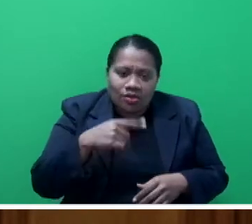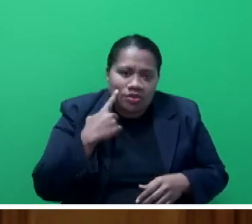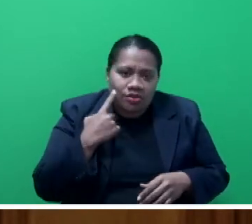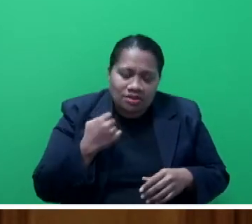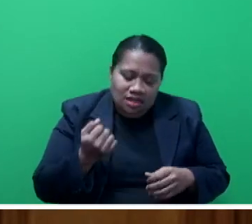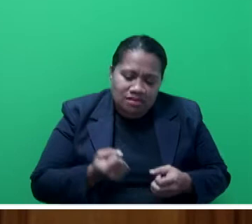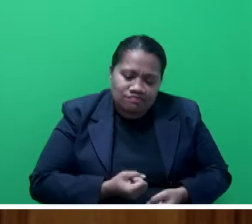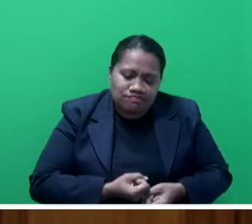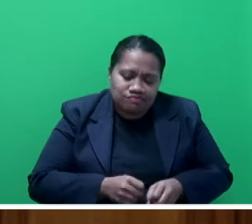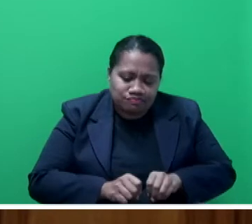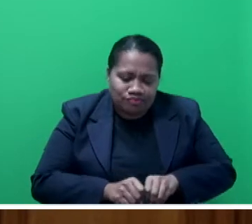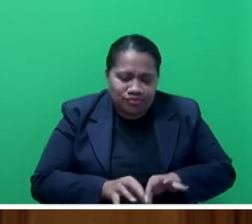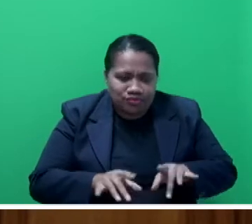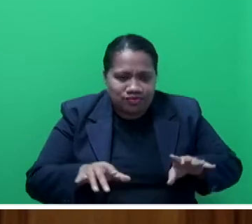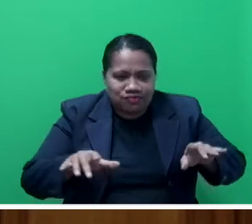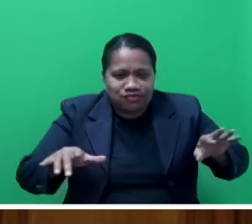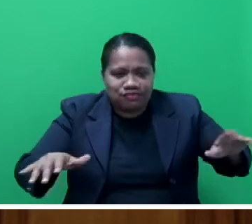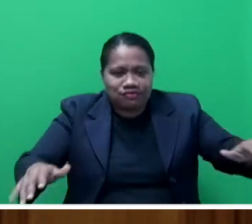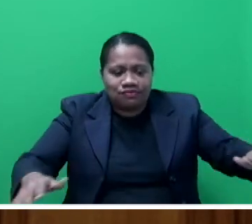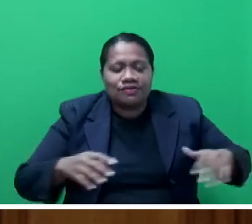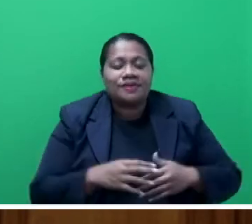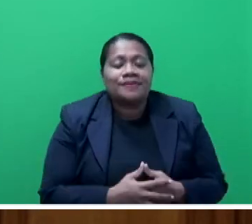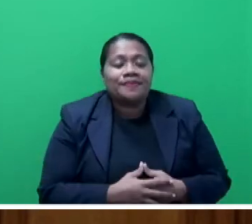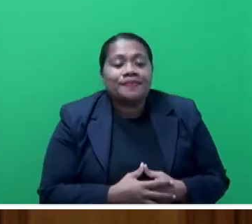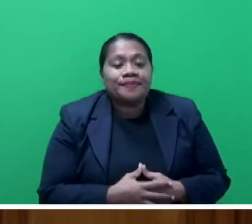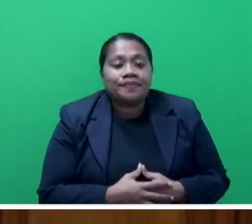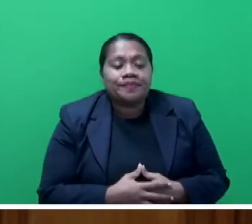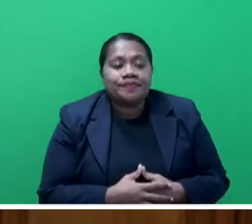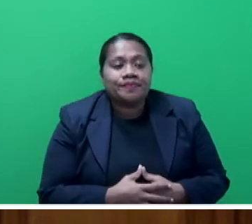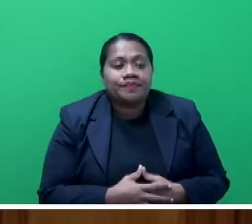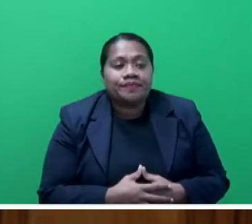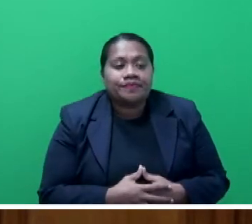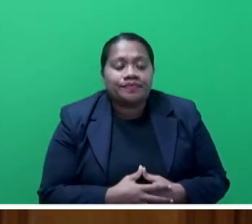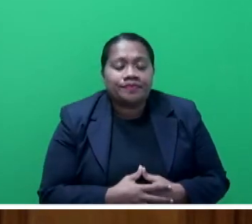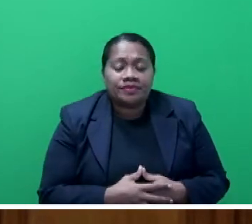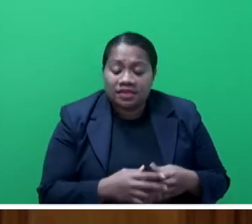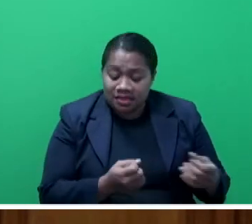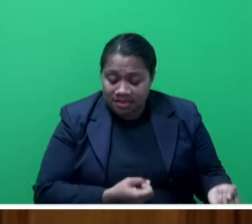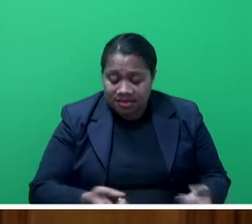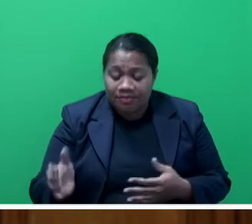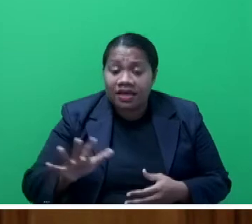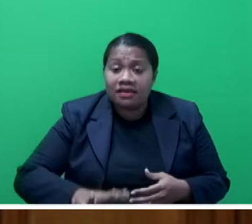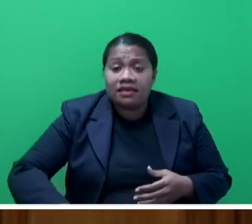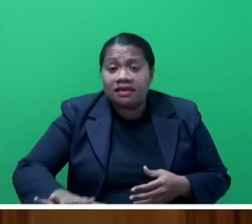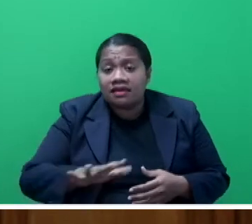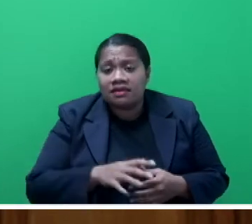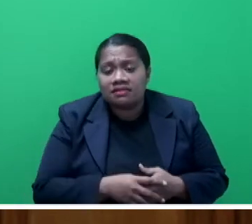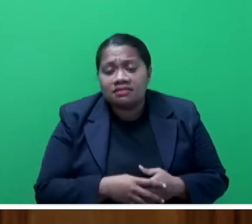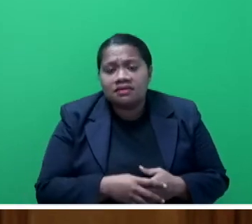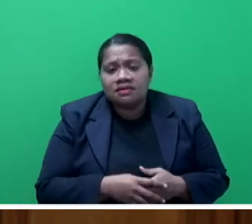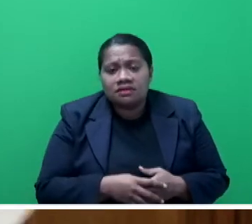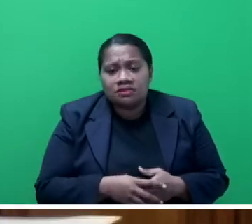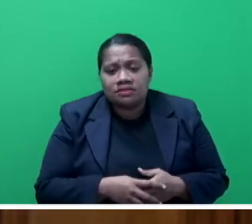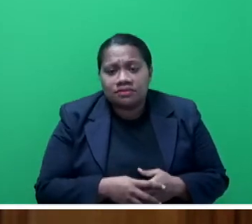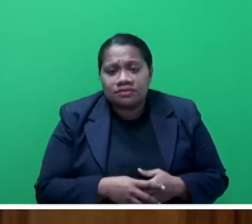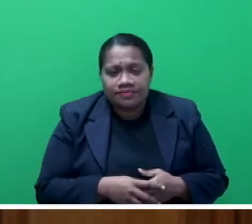serve Fijians to the best of its ability. The intermittent supply areas where we have intermittent supply, are being served